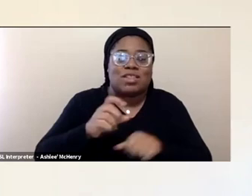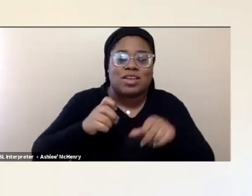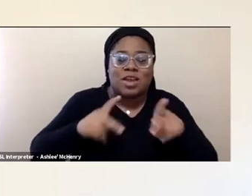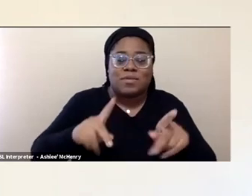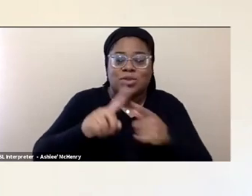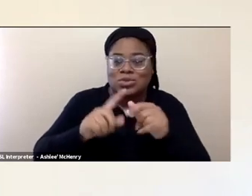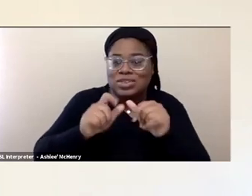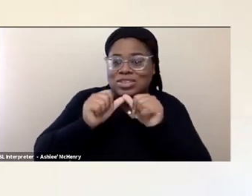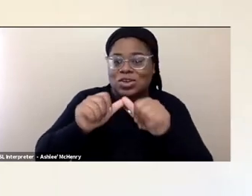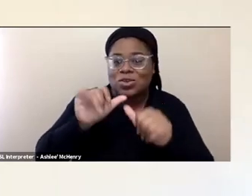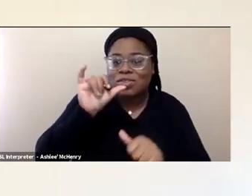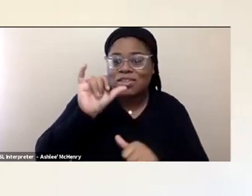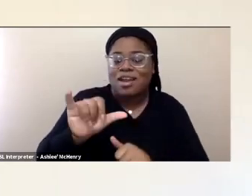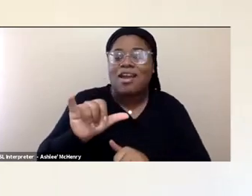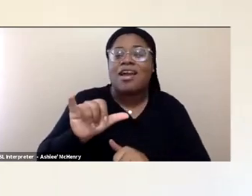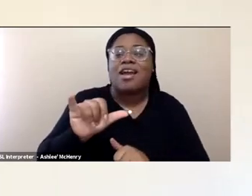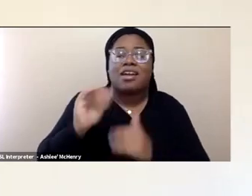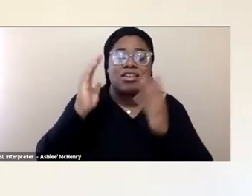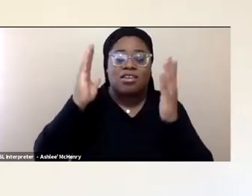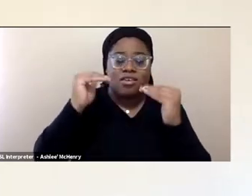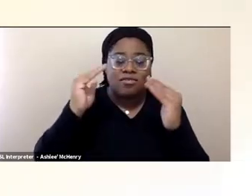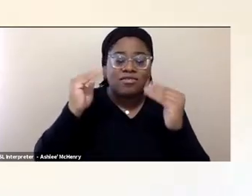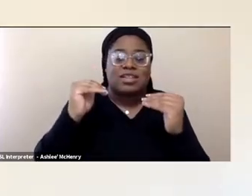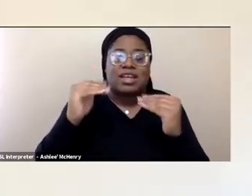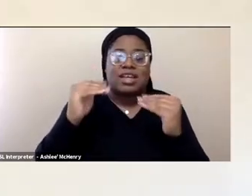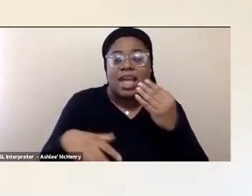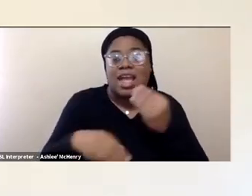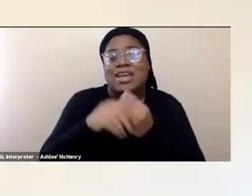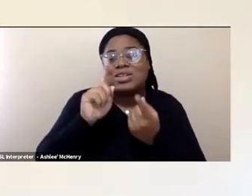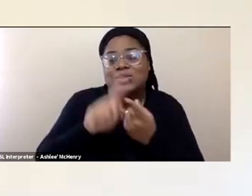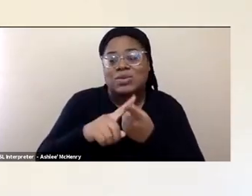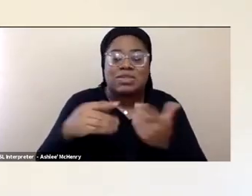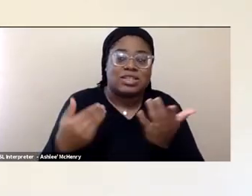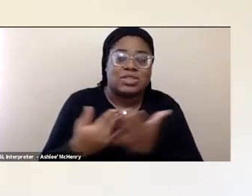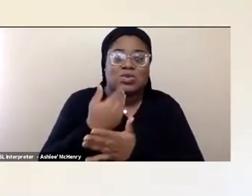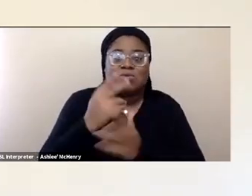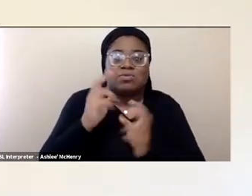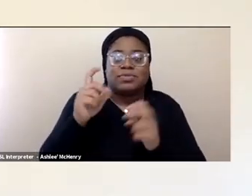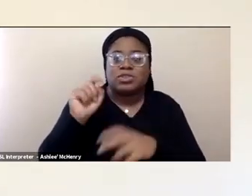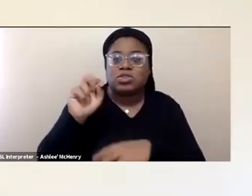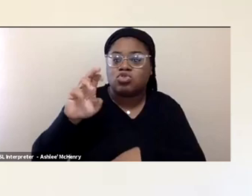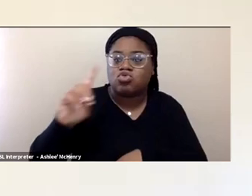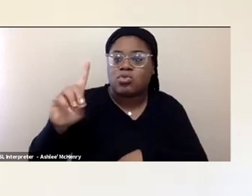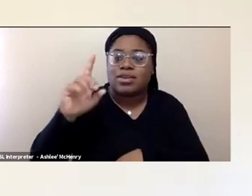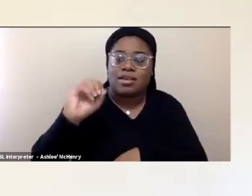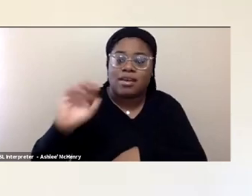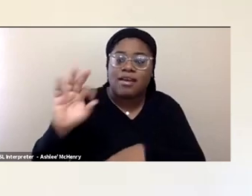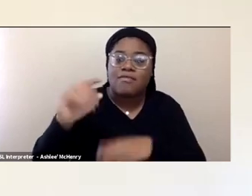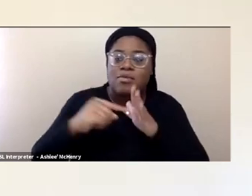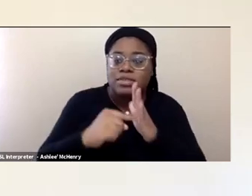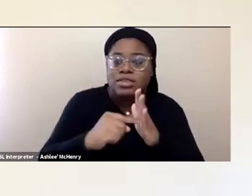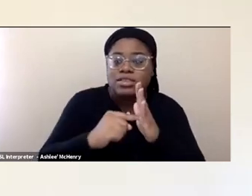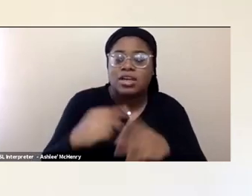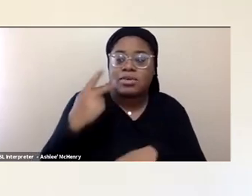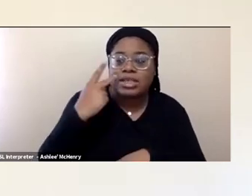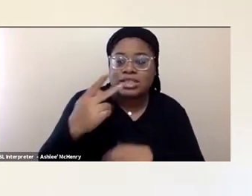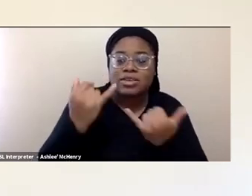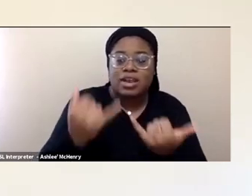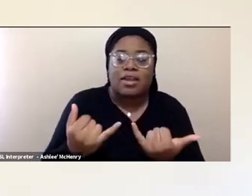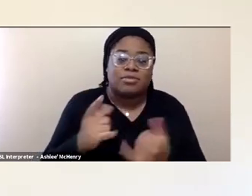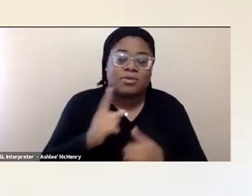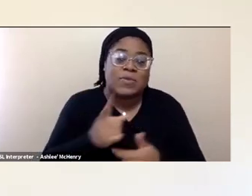continue that and hopefully, you know, add to this new wave of representation that we're seeing. And so,